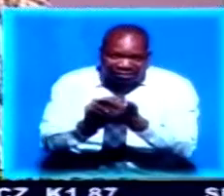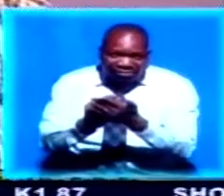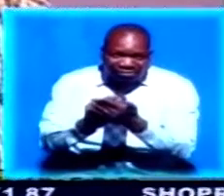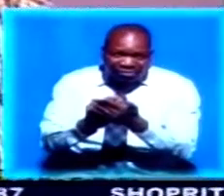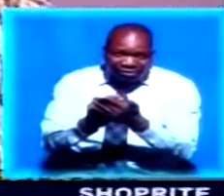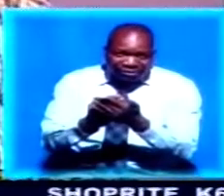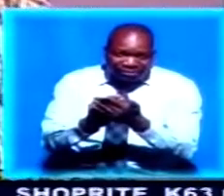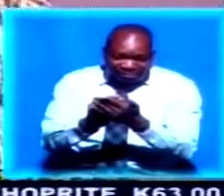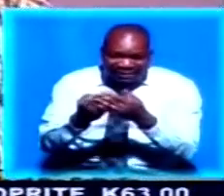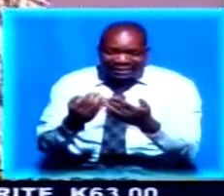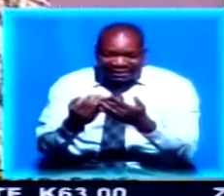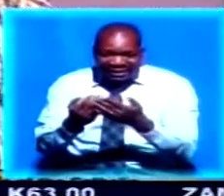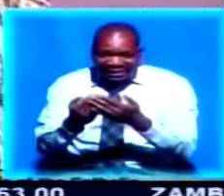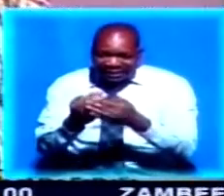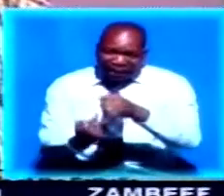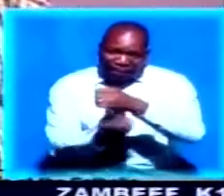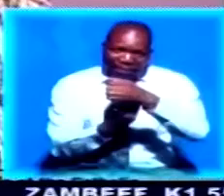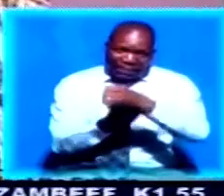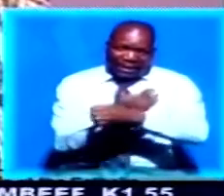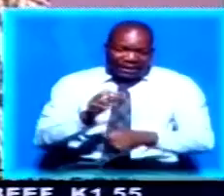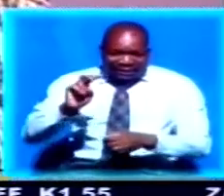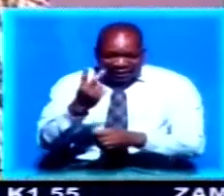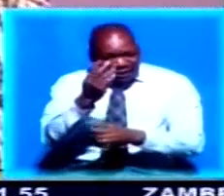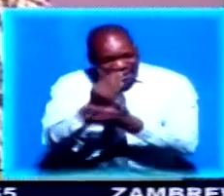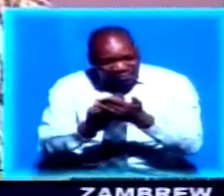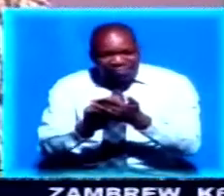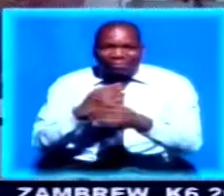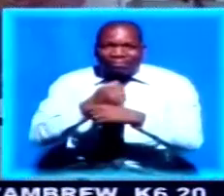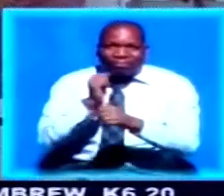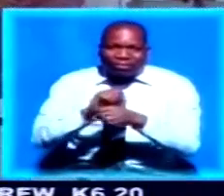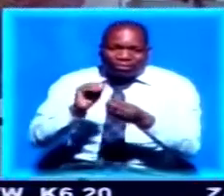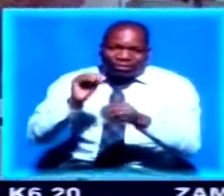then went into the second half and created a number of chances, which could.